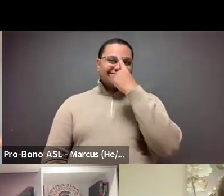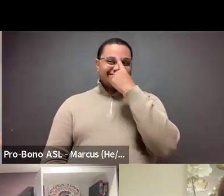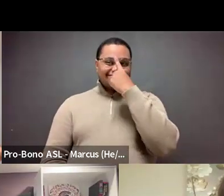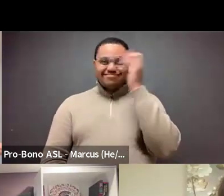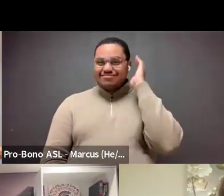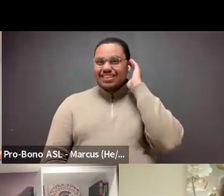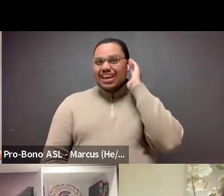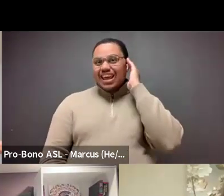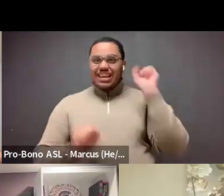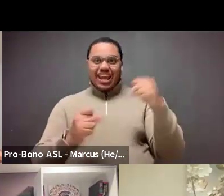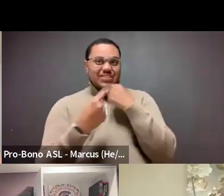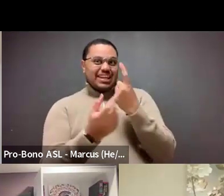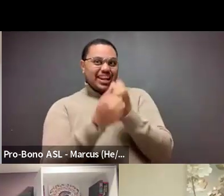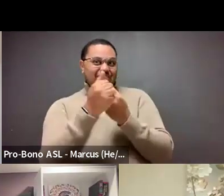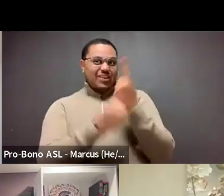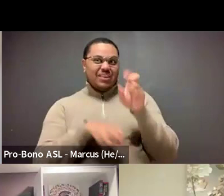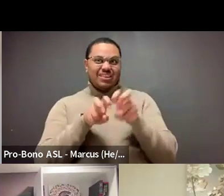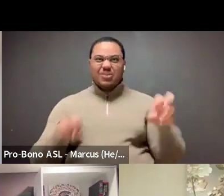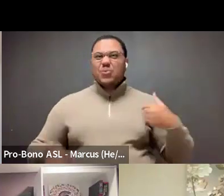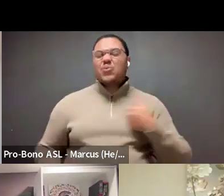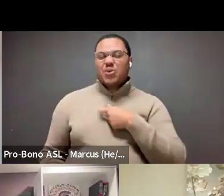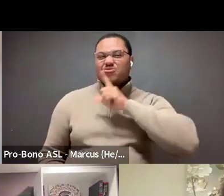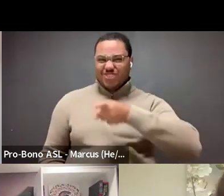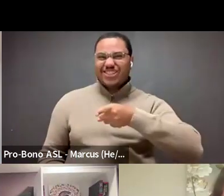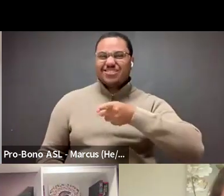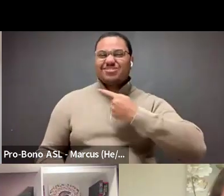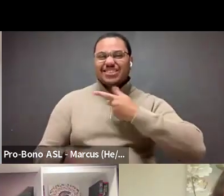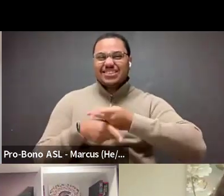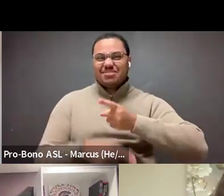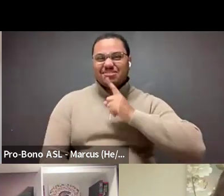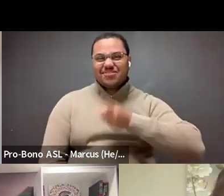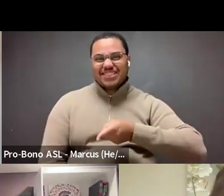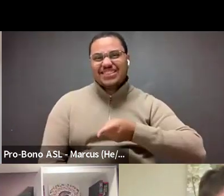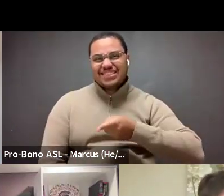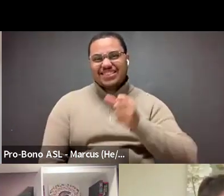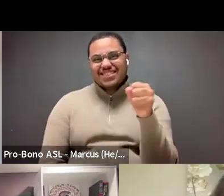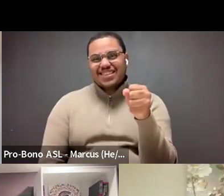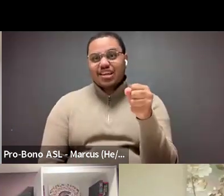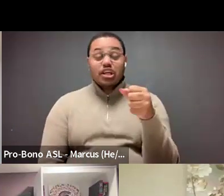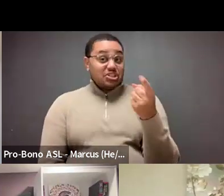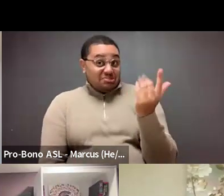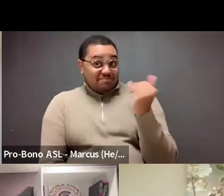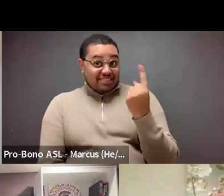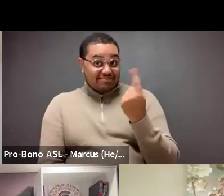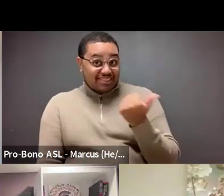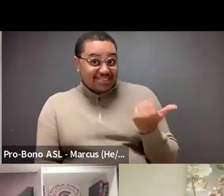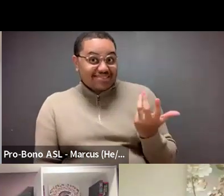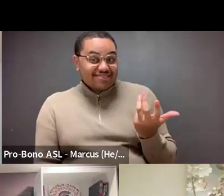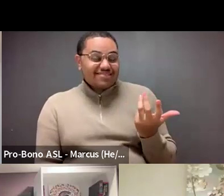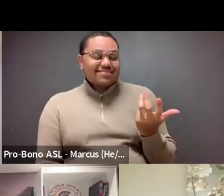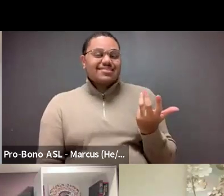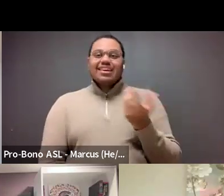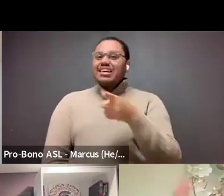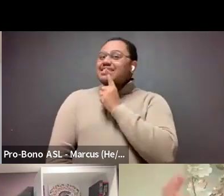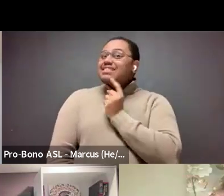Can you tell everyone on this panel is real? We're keeping it real, yes. Did you expect something else? Seriously,